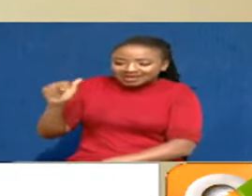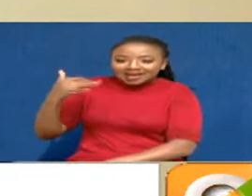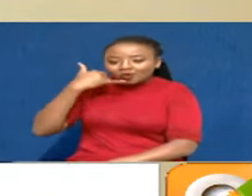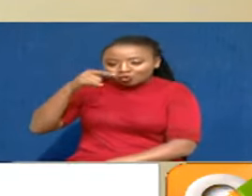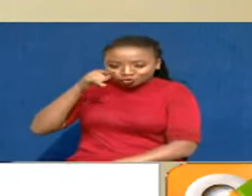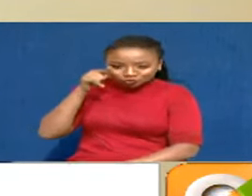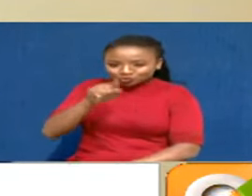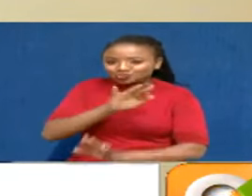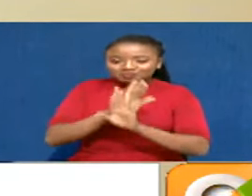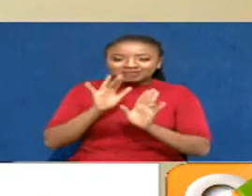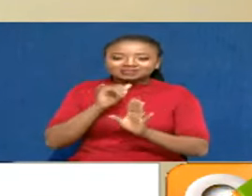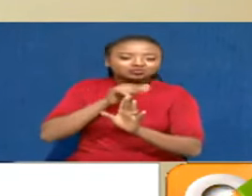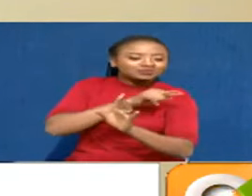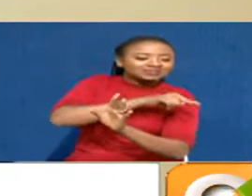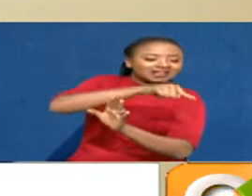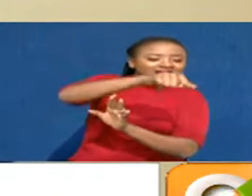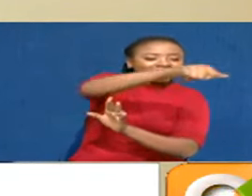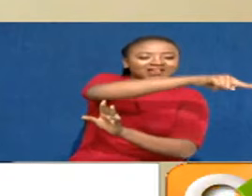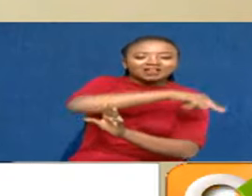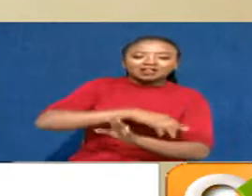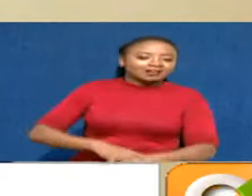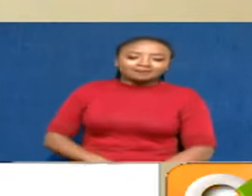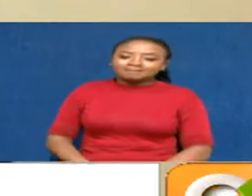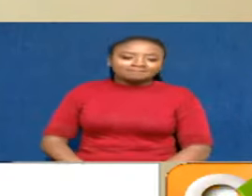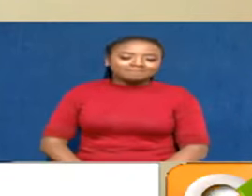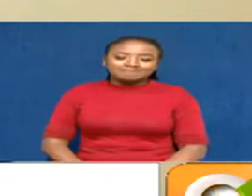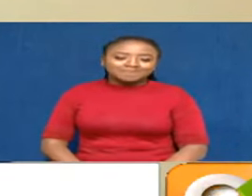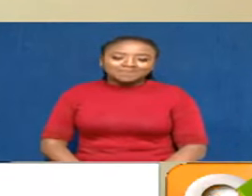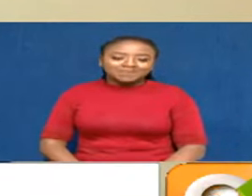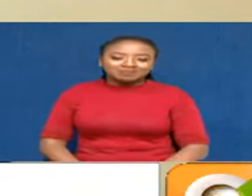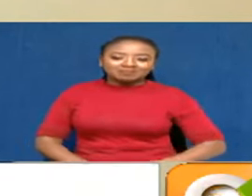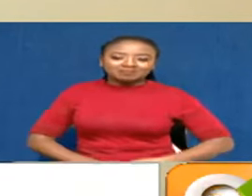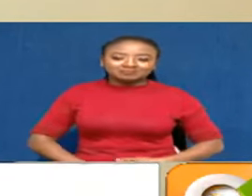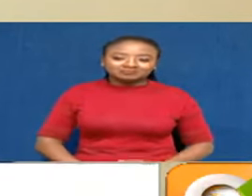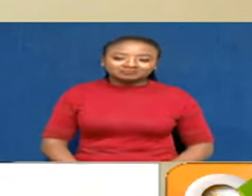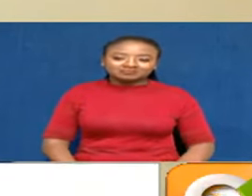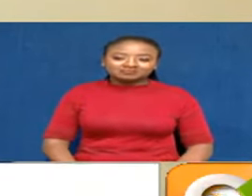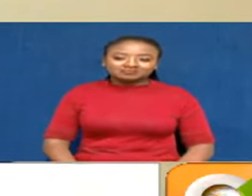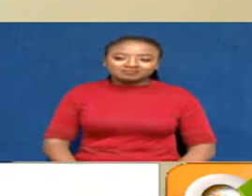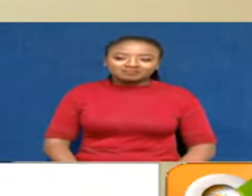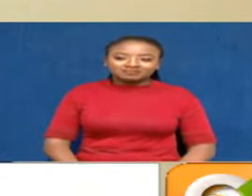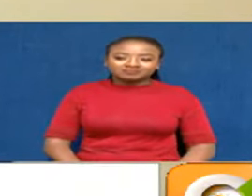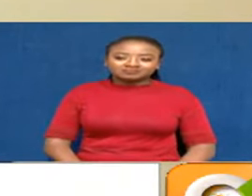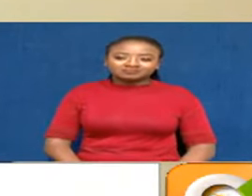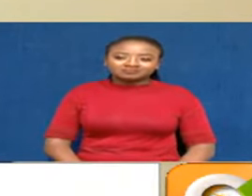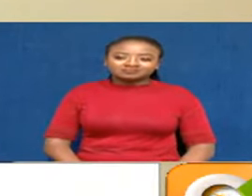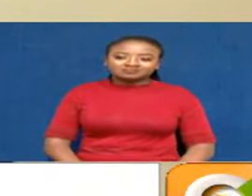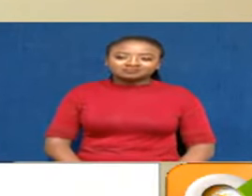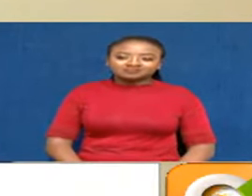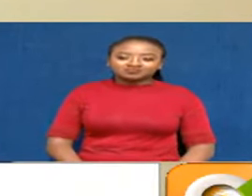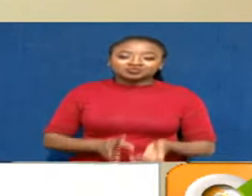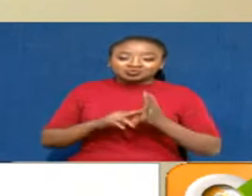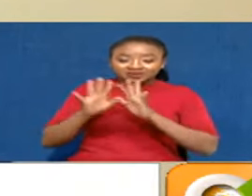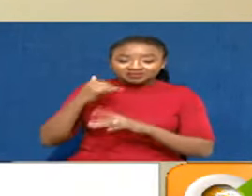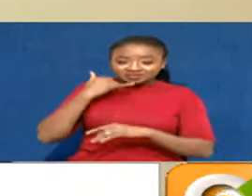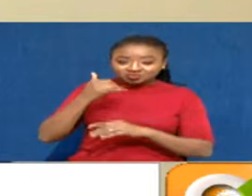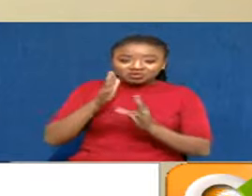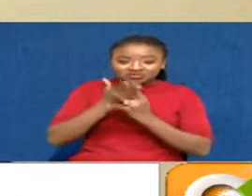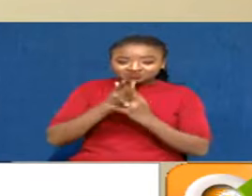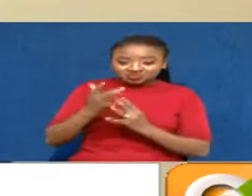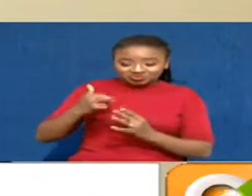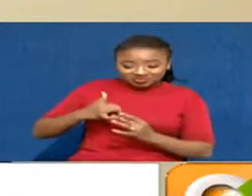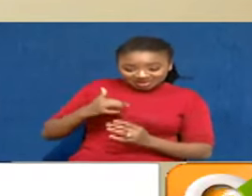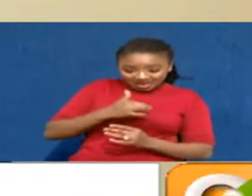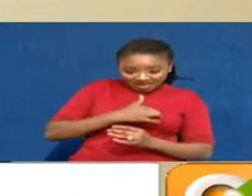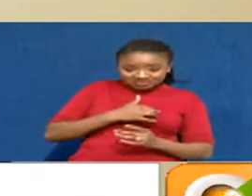all. They're not involved in the contract that has been entered into. Ultimately, it's just between us, Tala, and you,